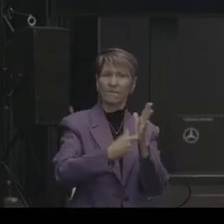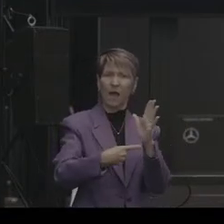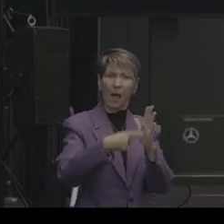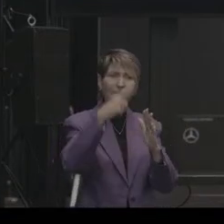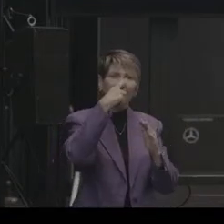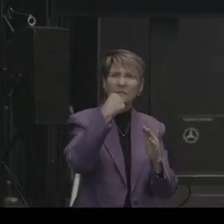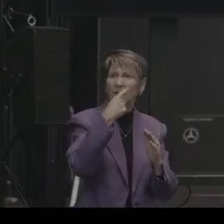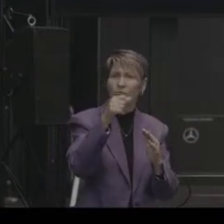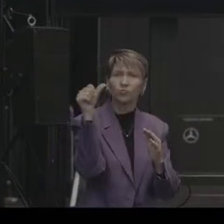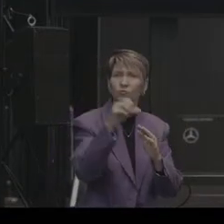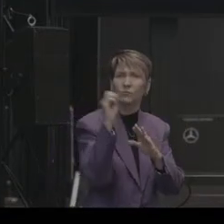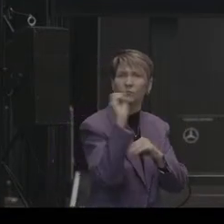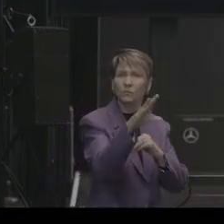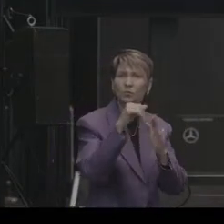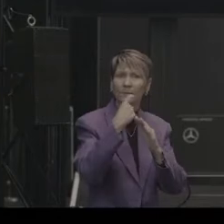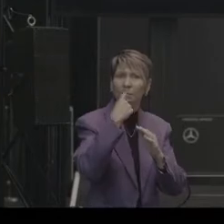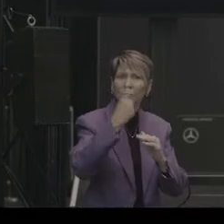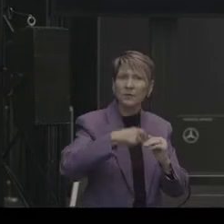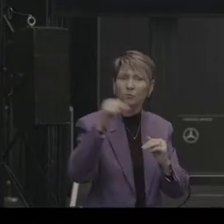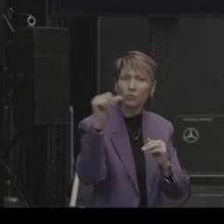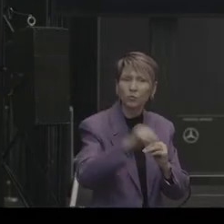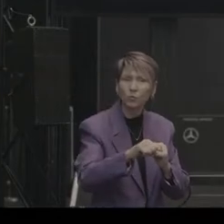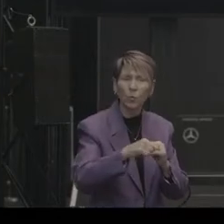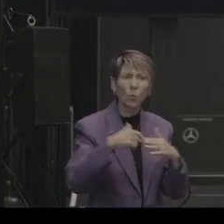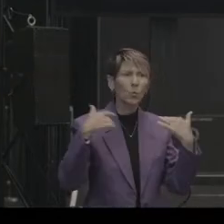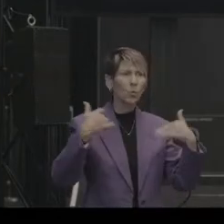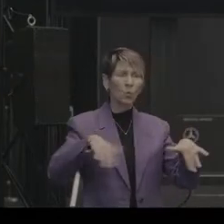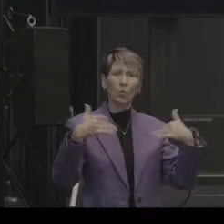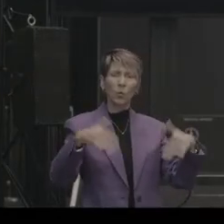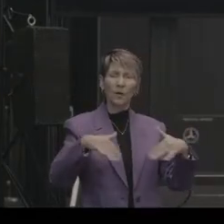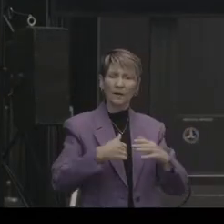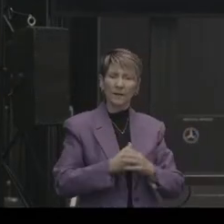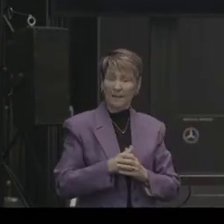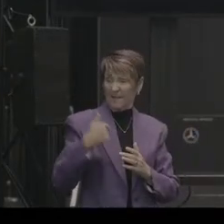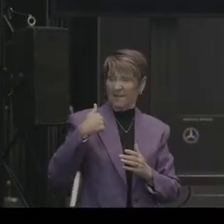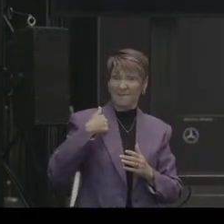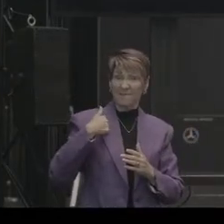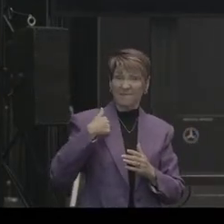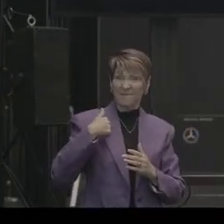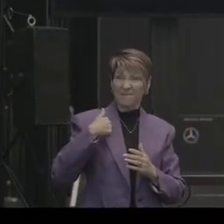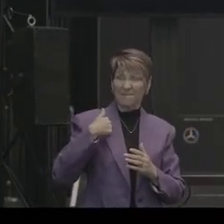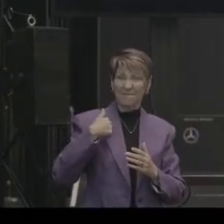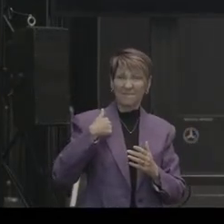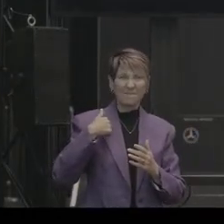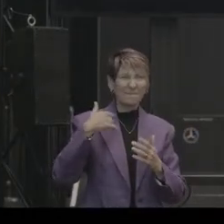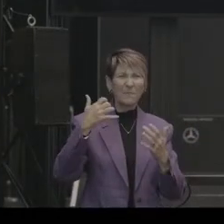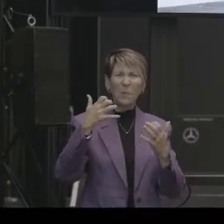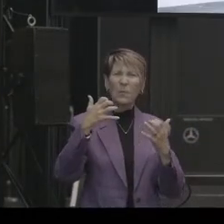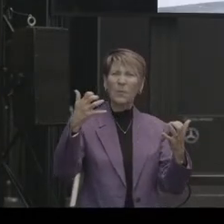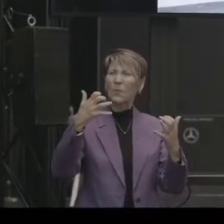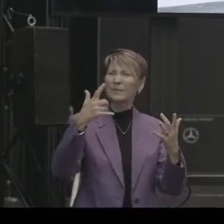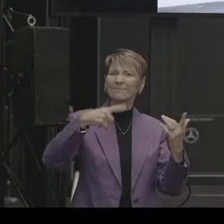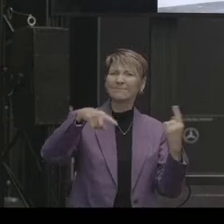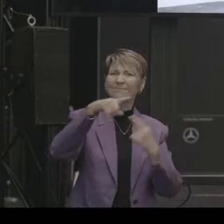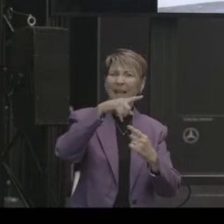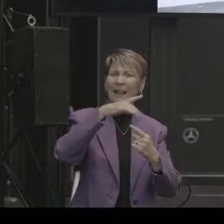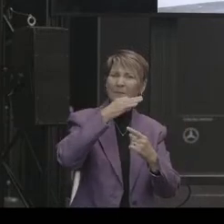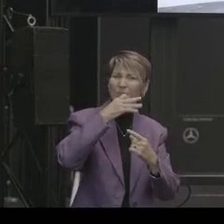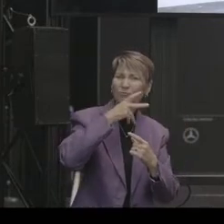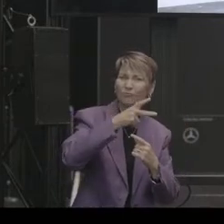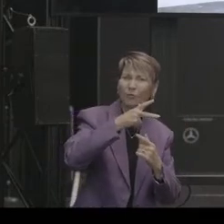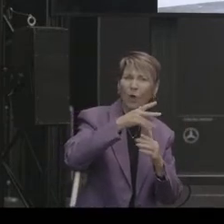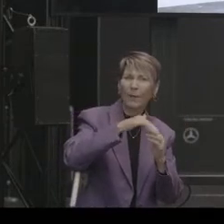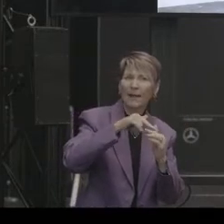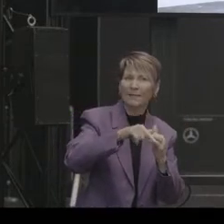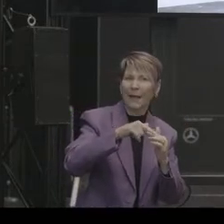in a museum. And it was sort of an ongoing joke with my direct audience for years. And now I got to share with